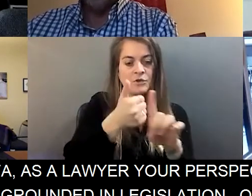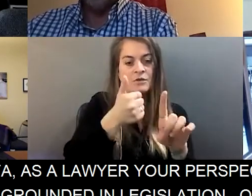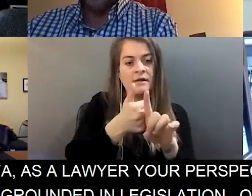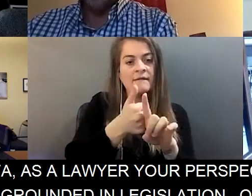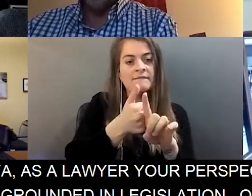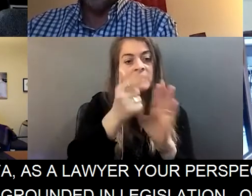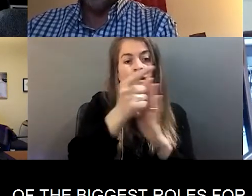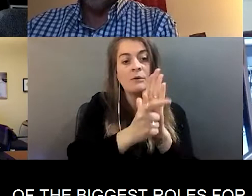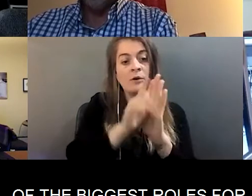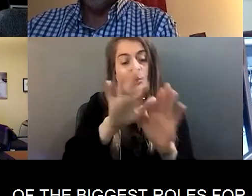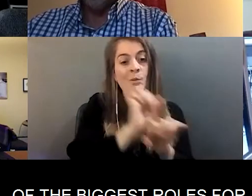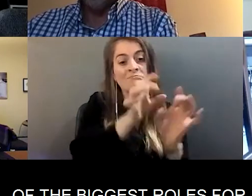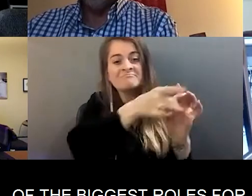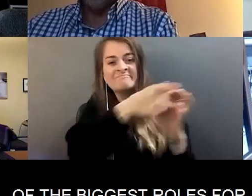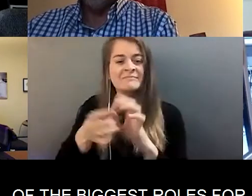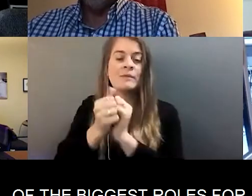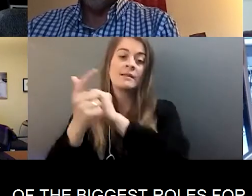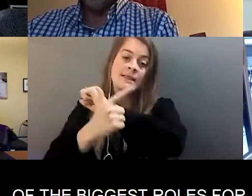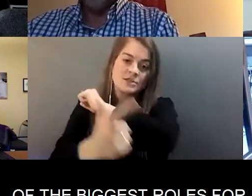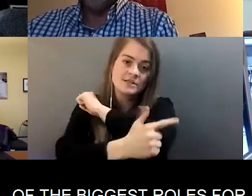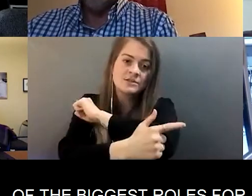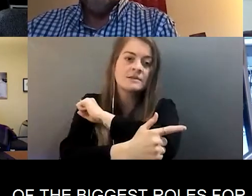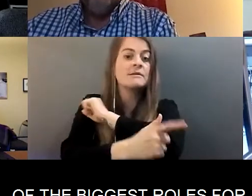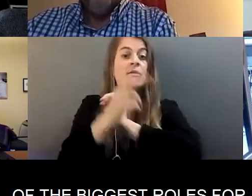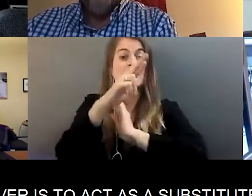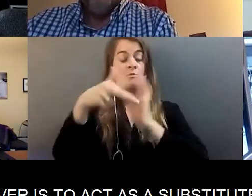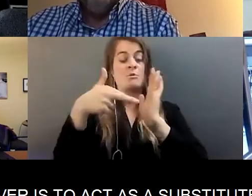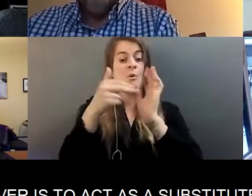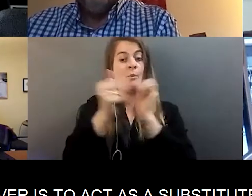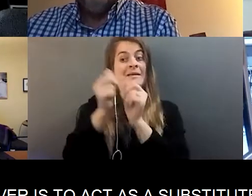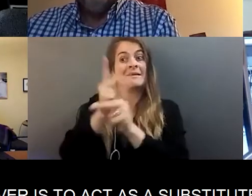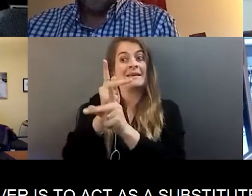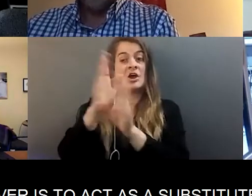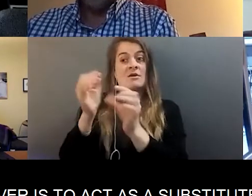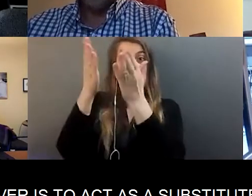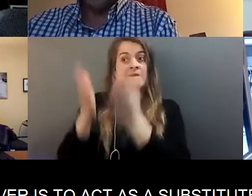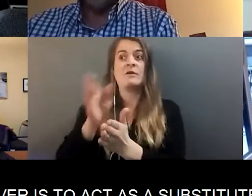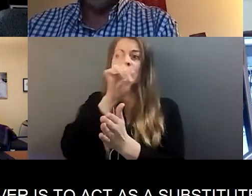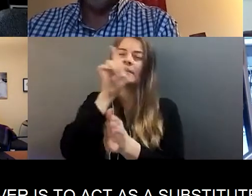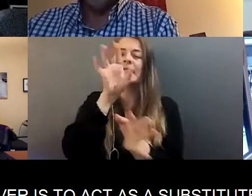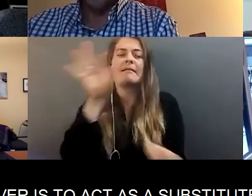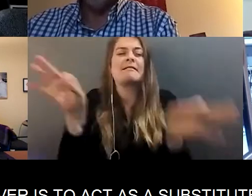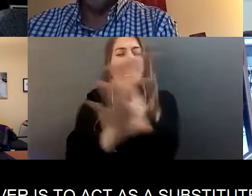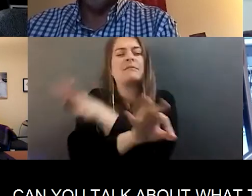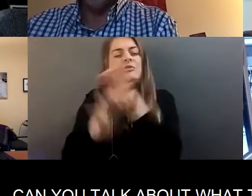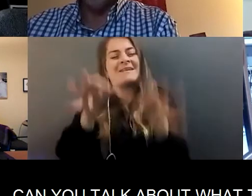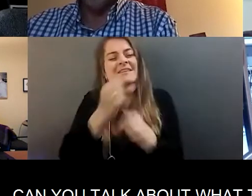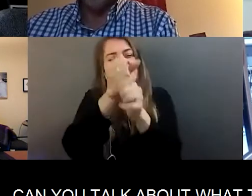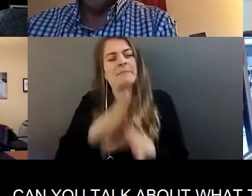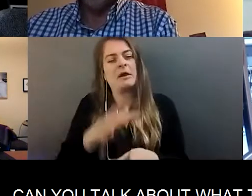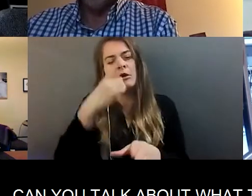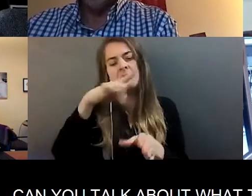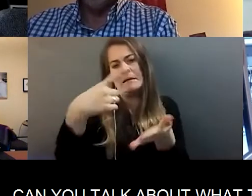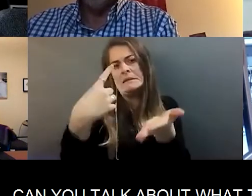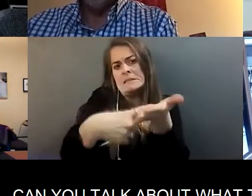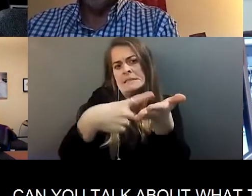legislation. One of the biggest roles for a caregiver is to act as a substitute decision maker. Can you talk about what